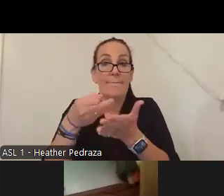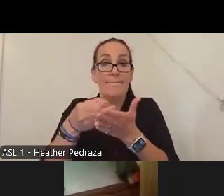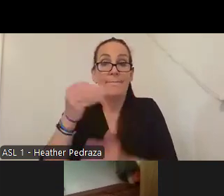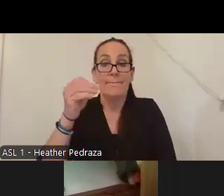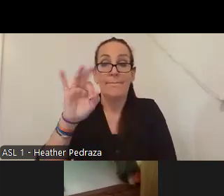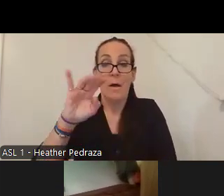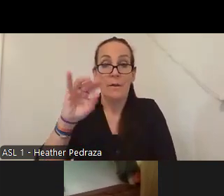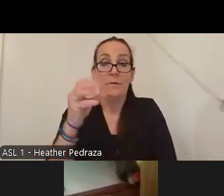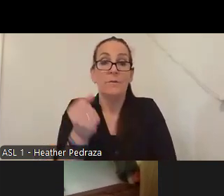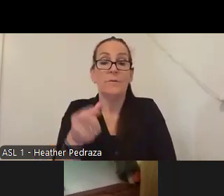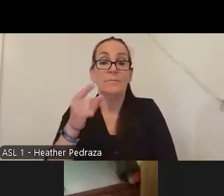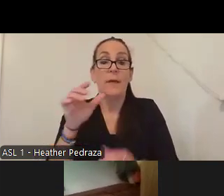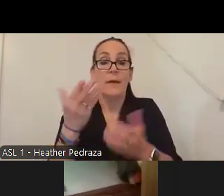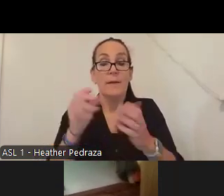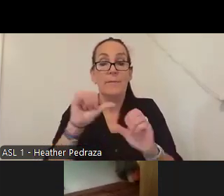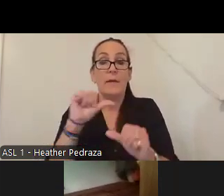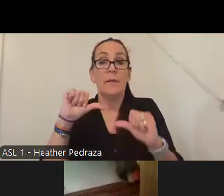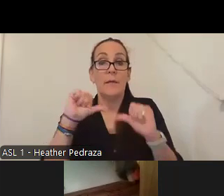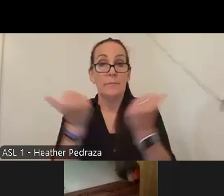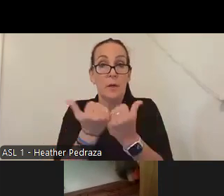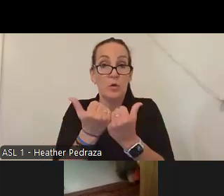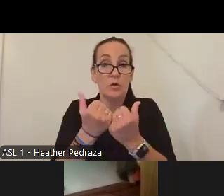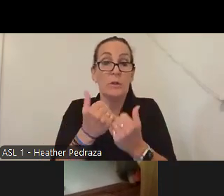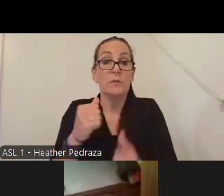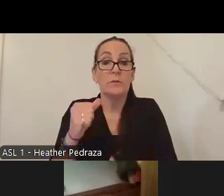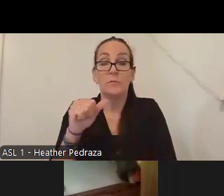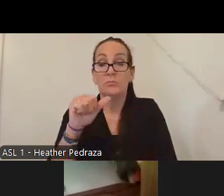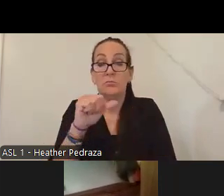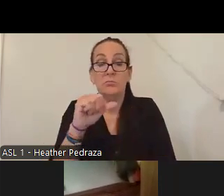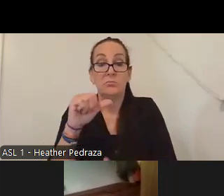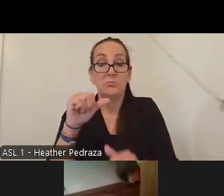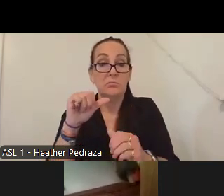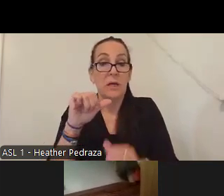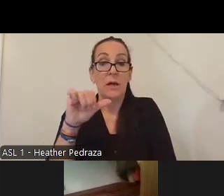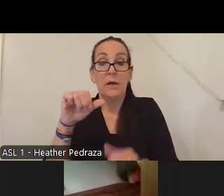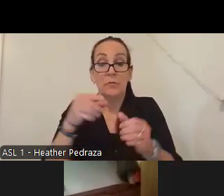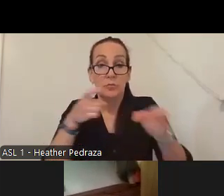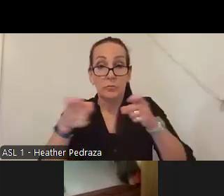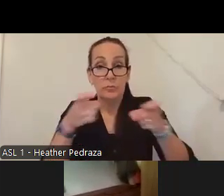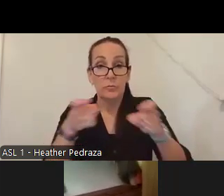to legislation. In the interest of time, you can move on to the next slide.